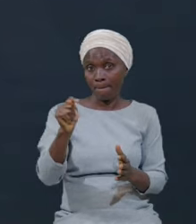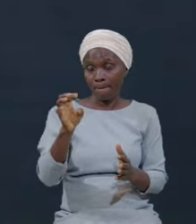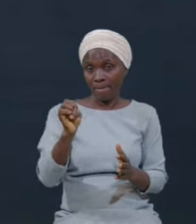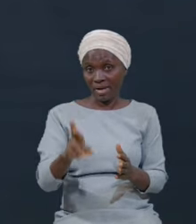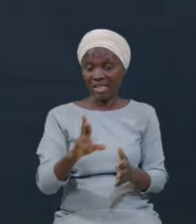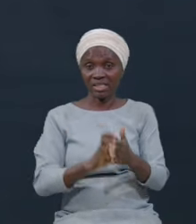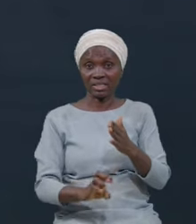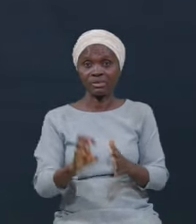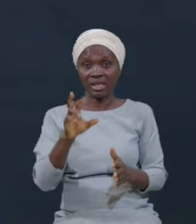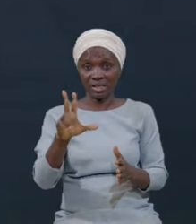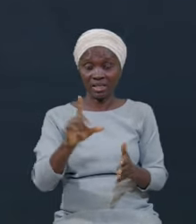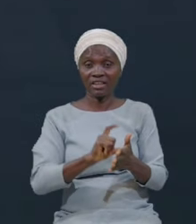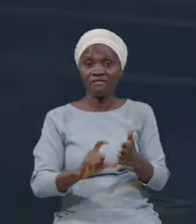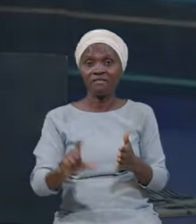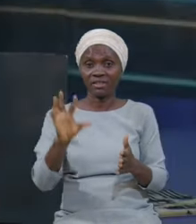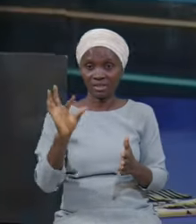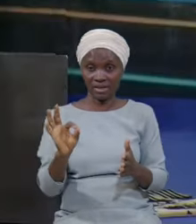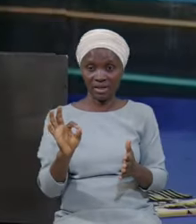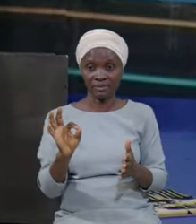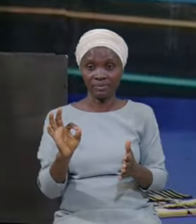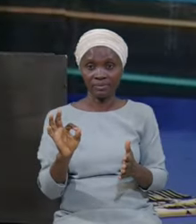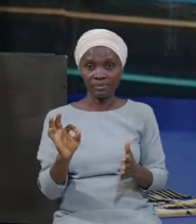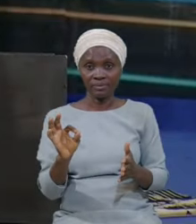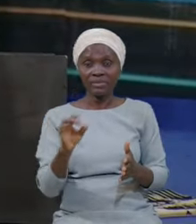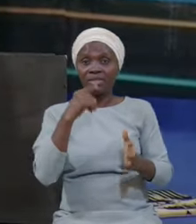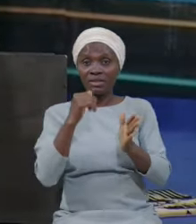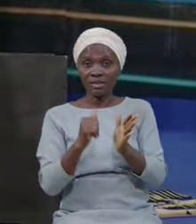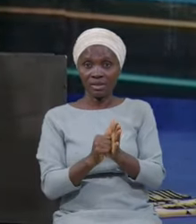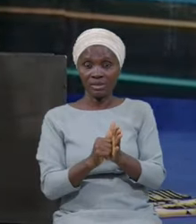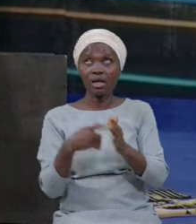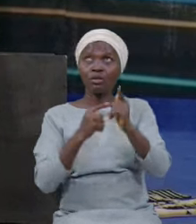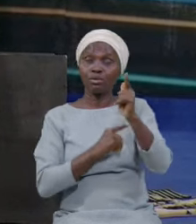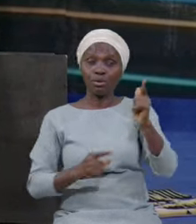Peter chapter 3, verse 9, it says, the Lord is